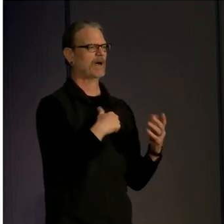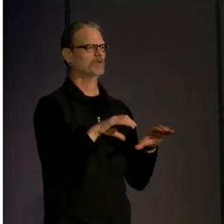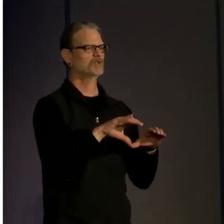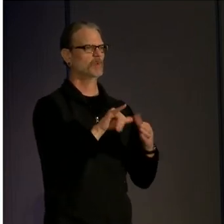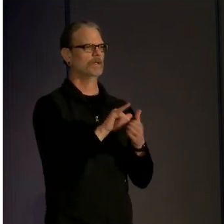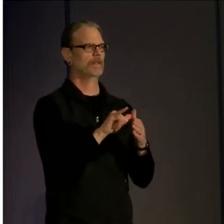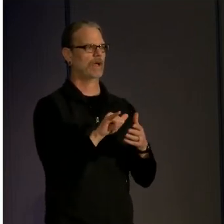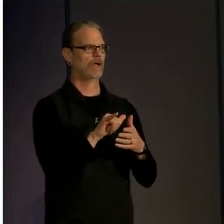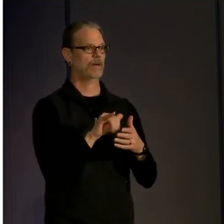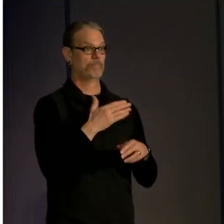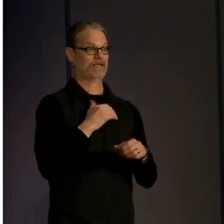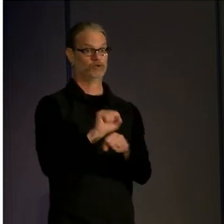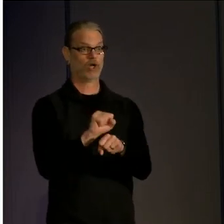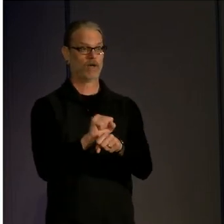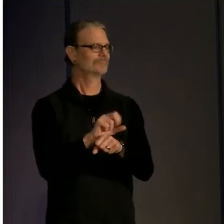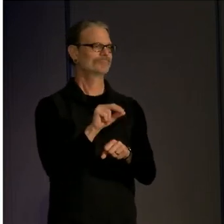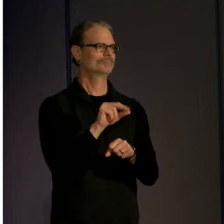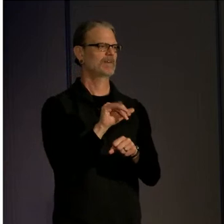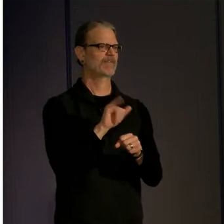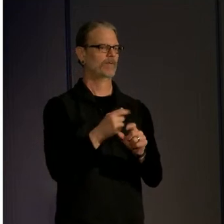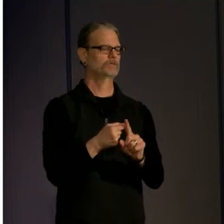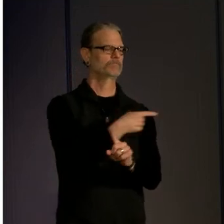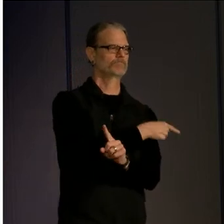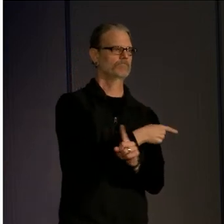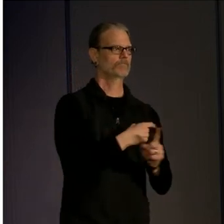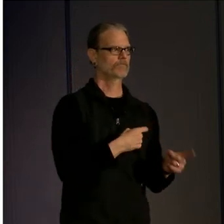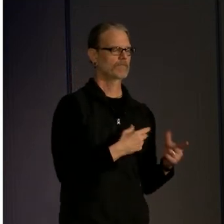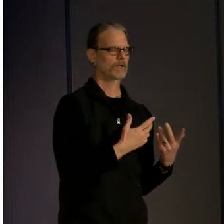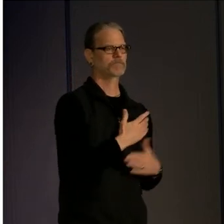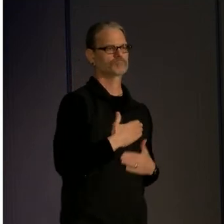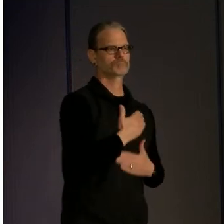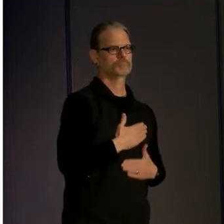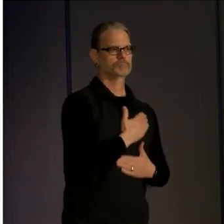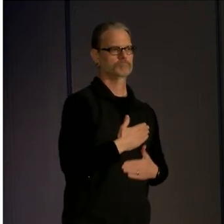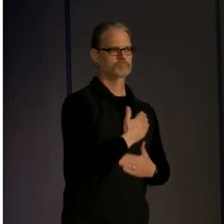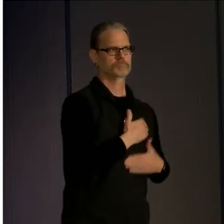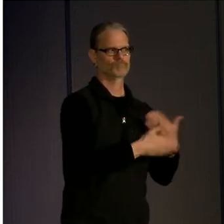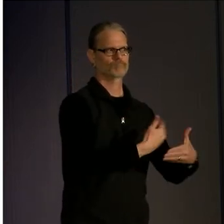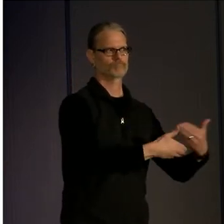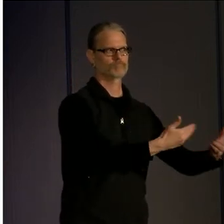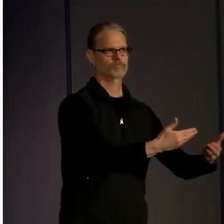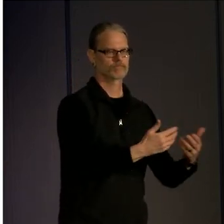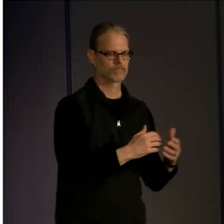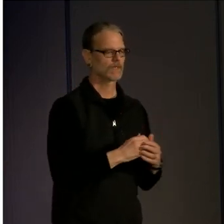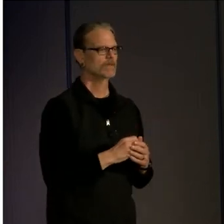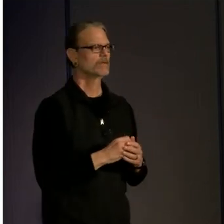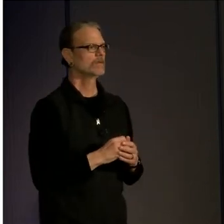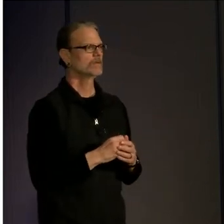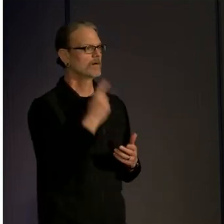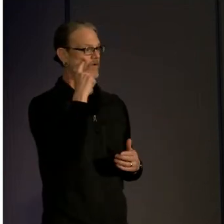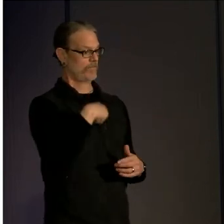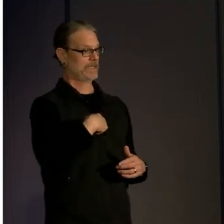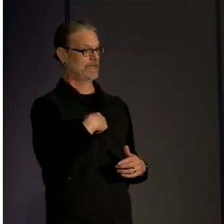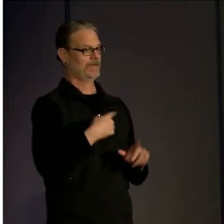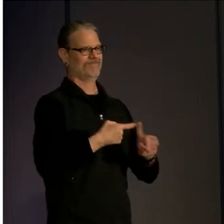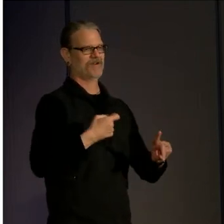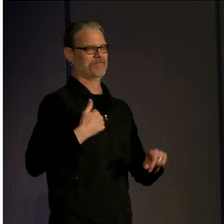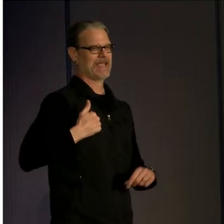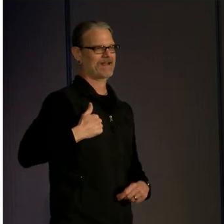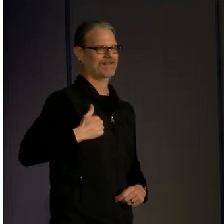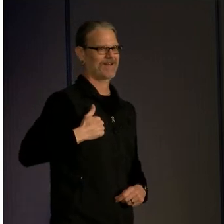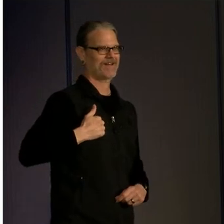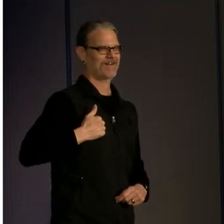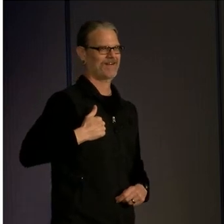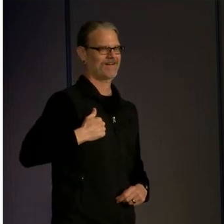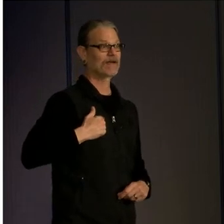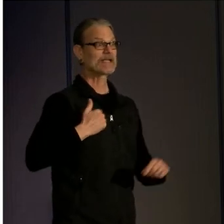was doing some other stuff in school, not related to accessibility. But for me, I'm from Canada originally.